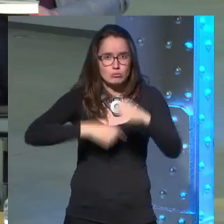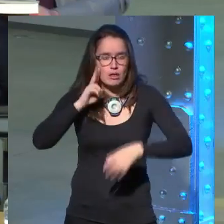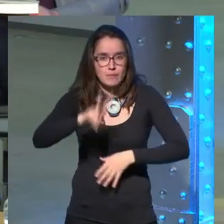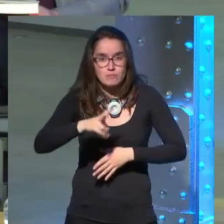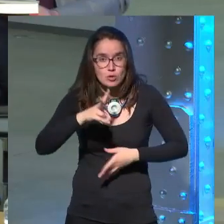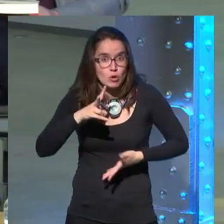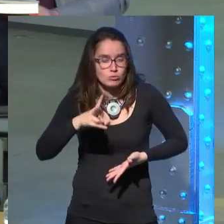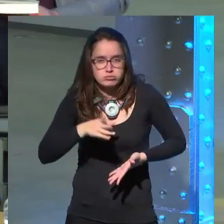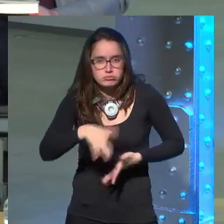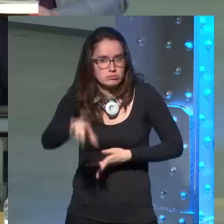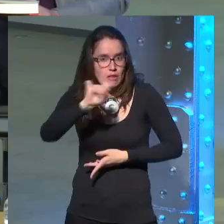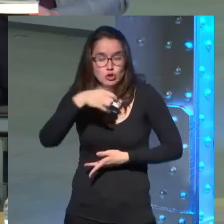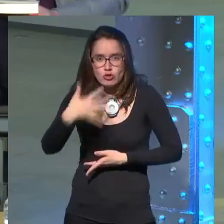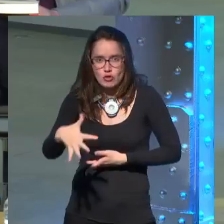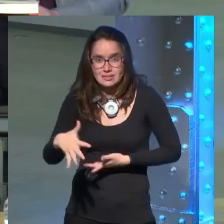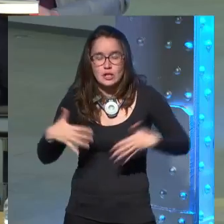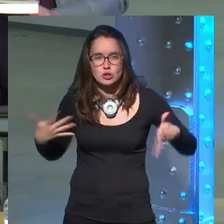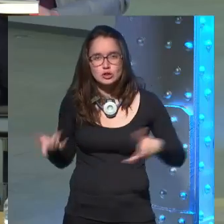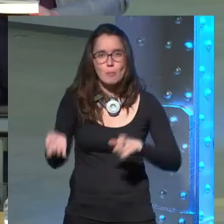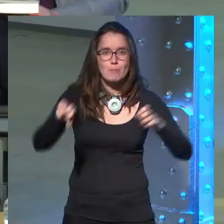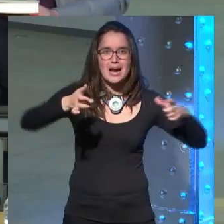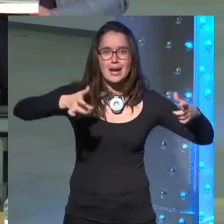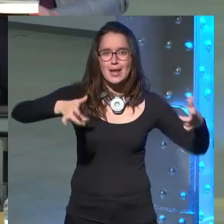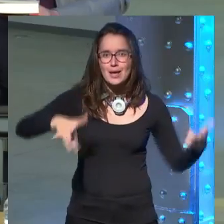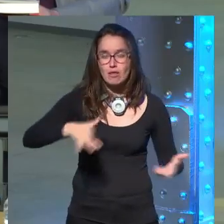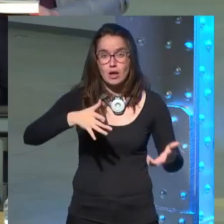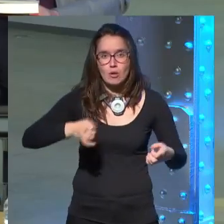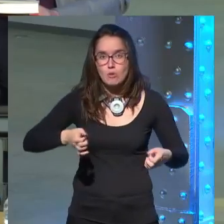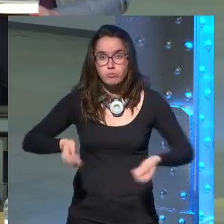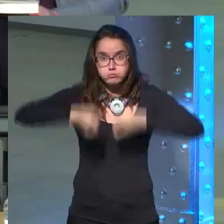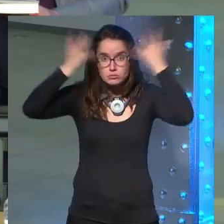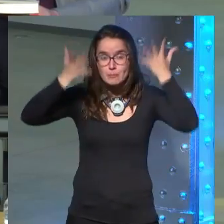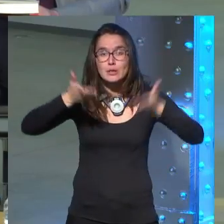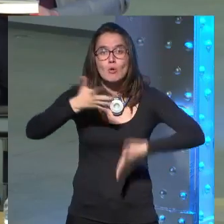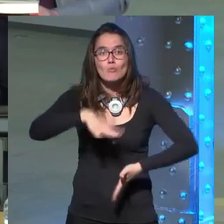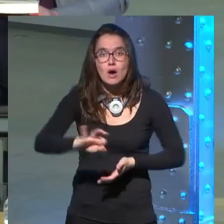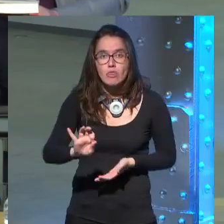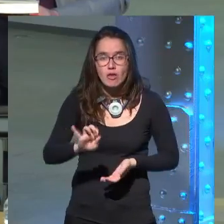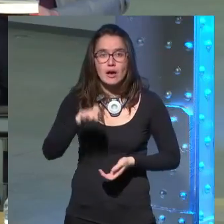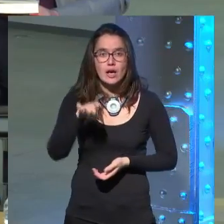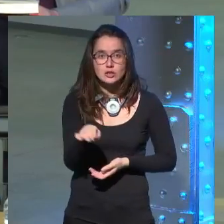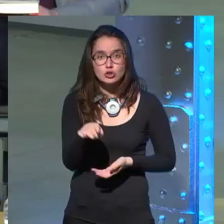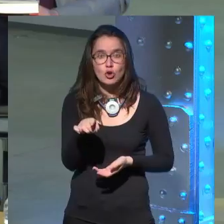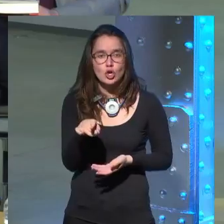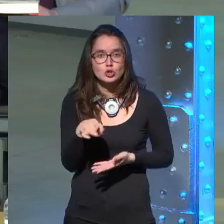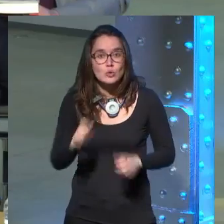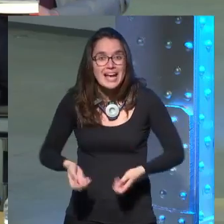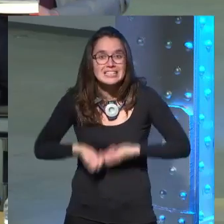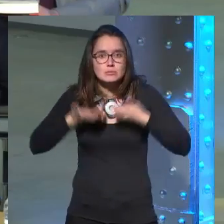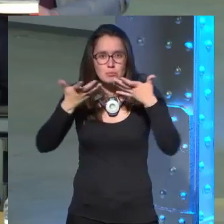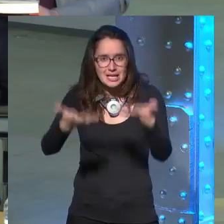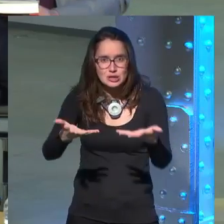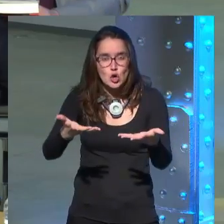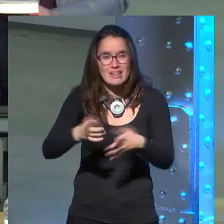where it is. And that seems to be totally random. But maybe that's an expression of his God acting